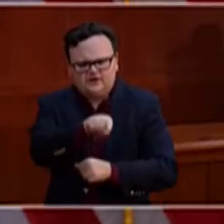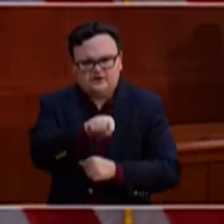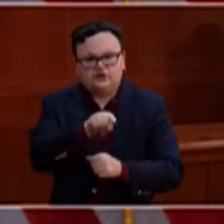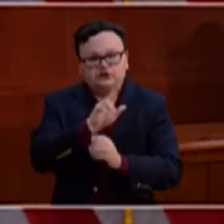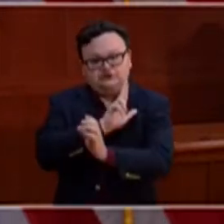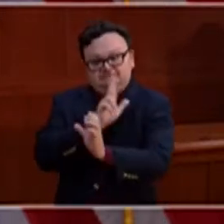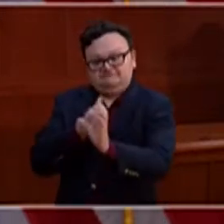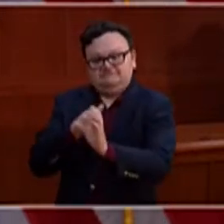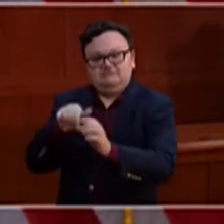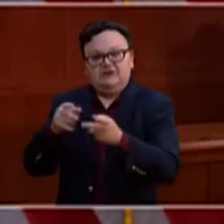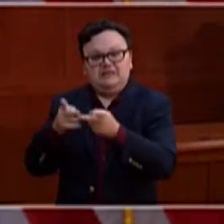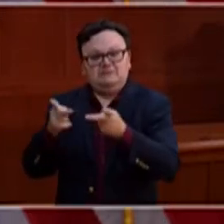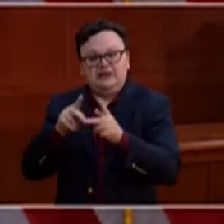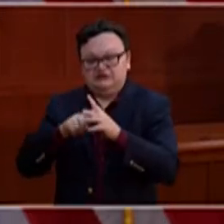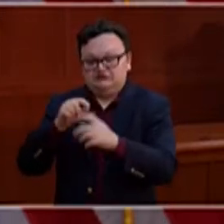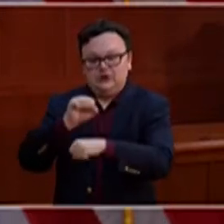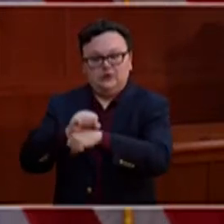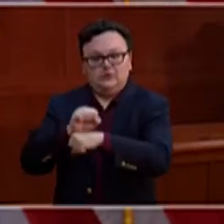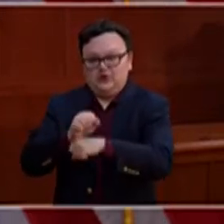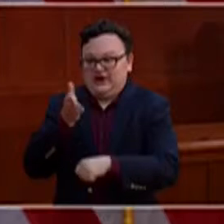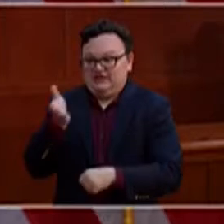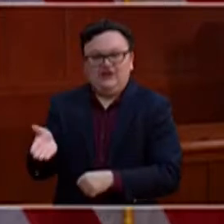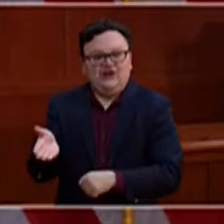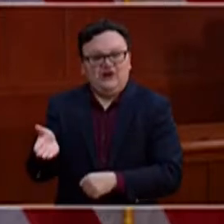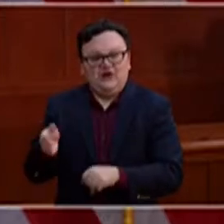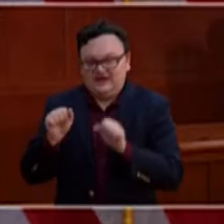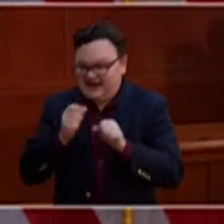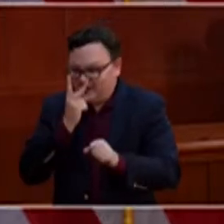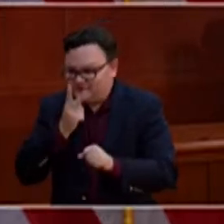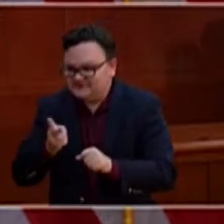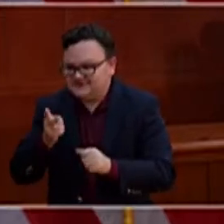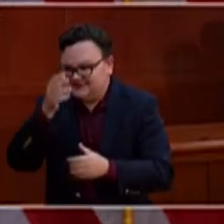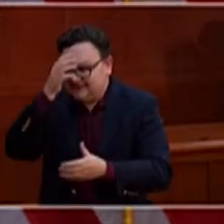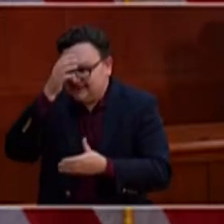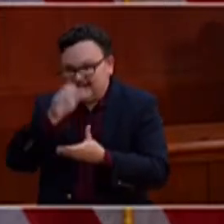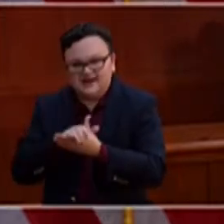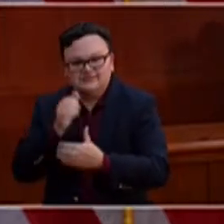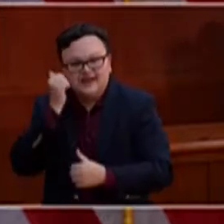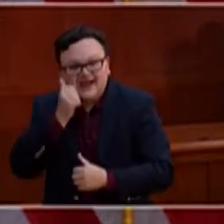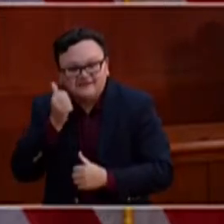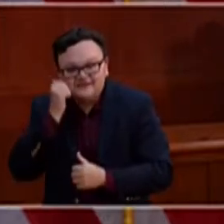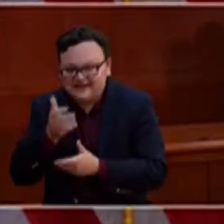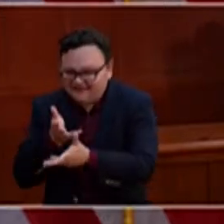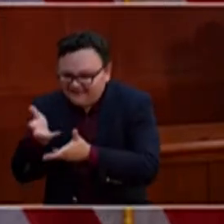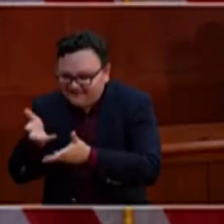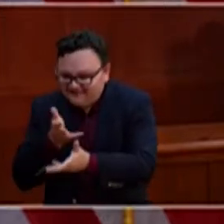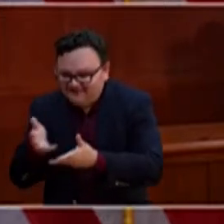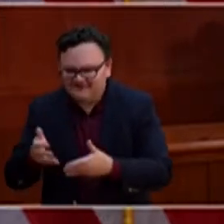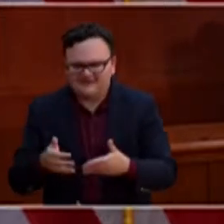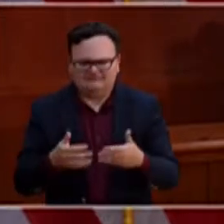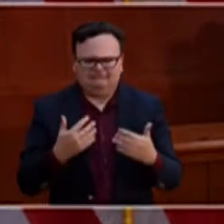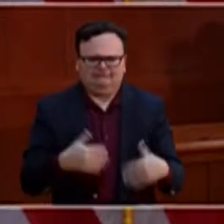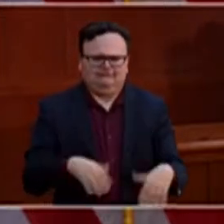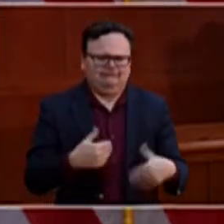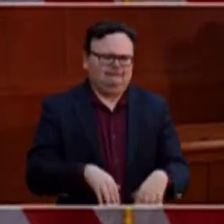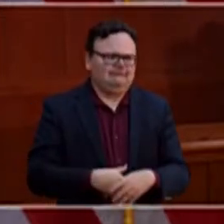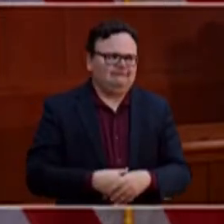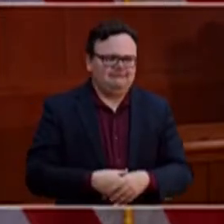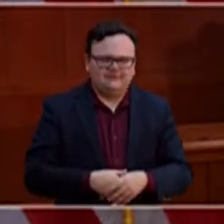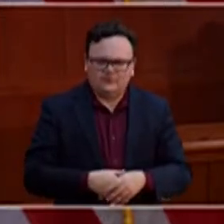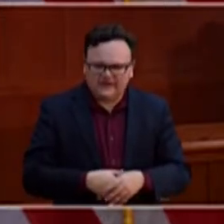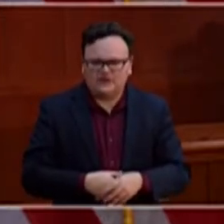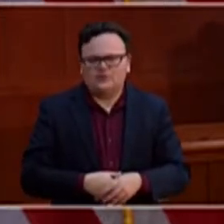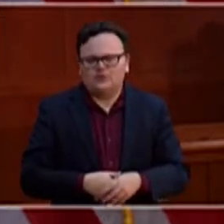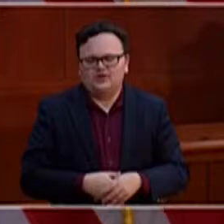facility, and now is able to see him. So those are the types of things that this, you know, we focus